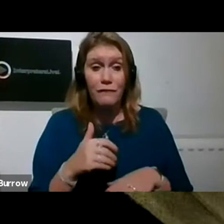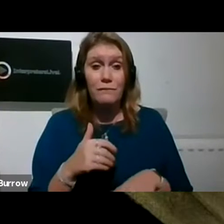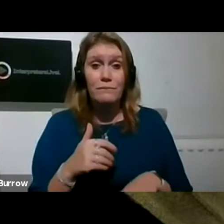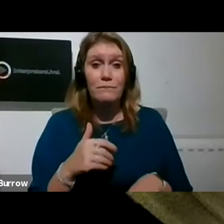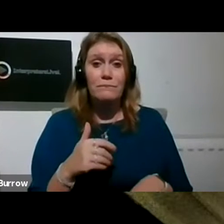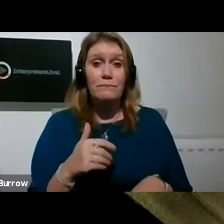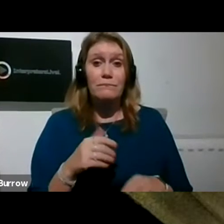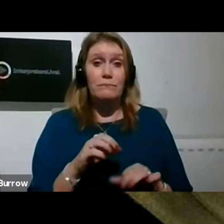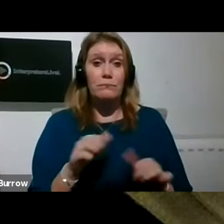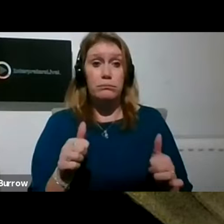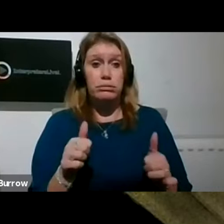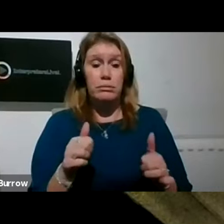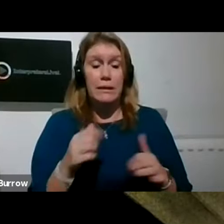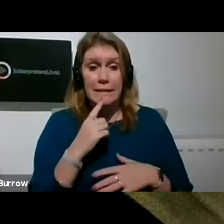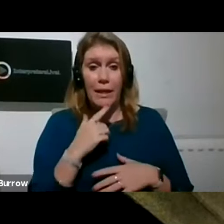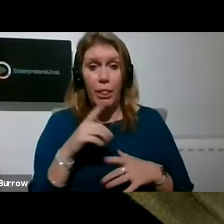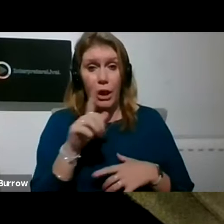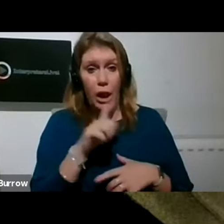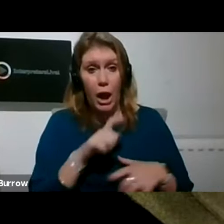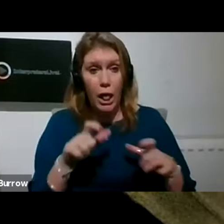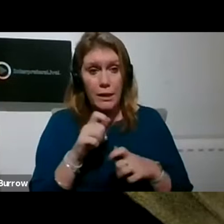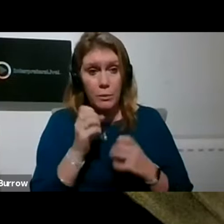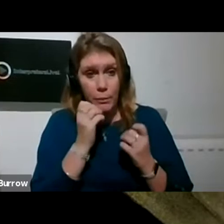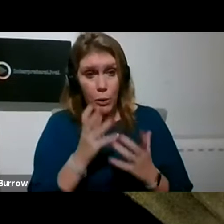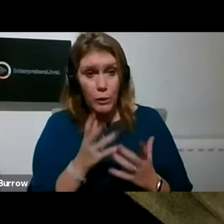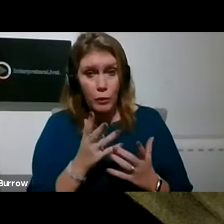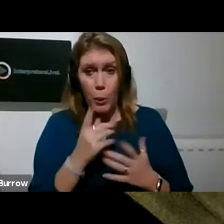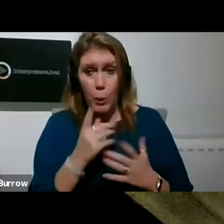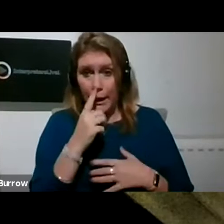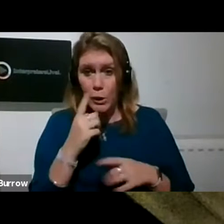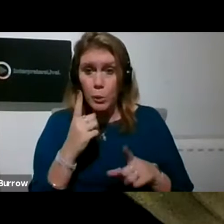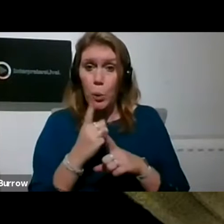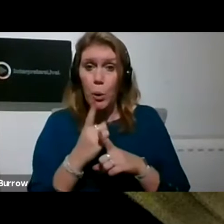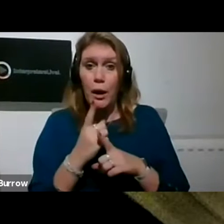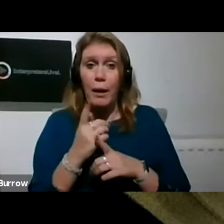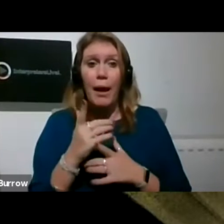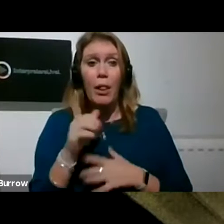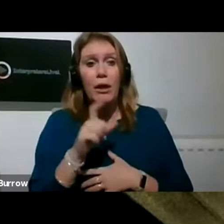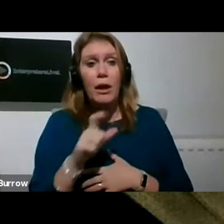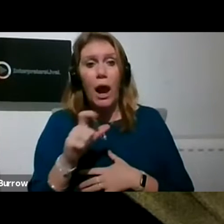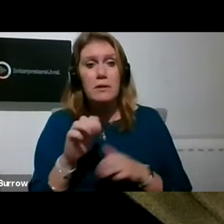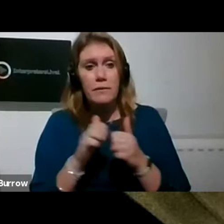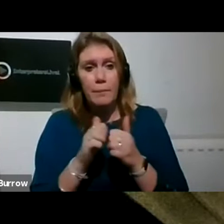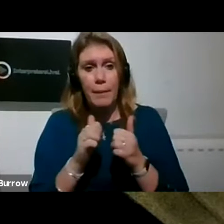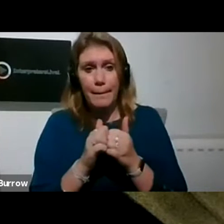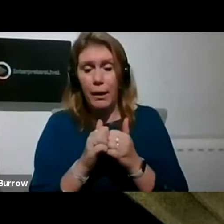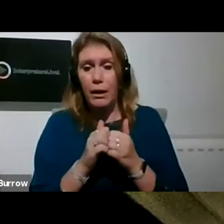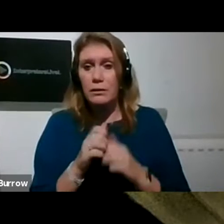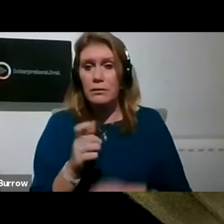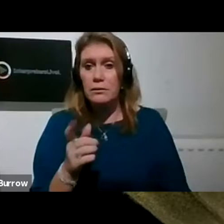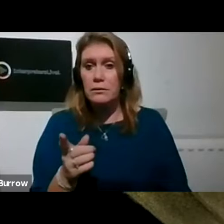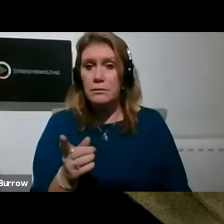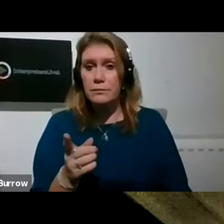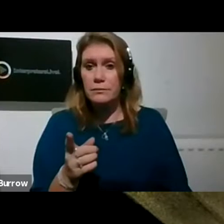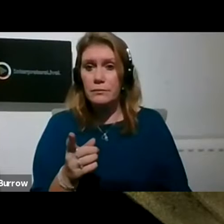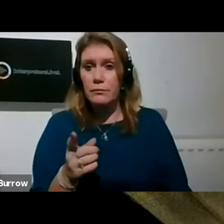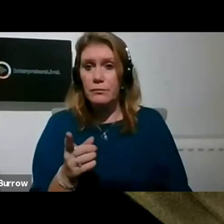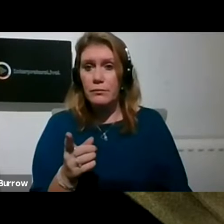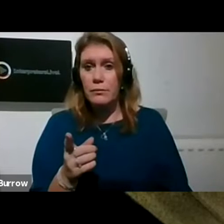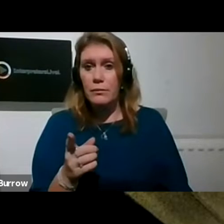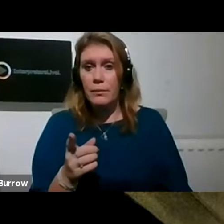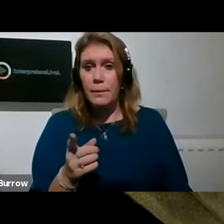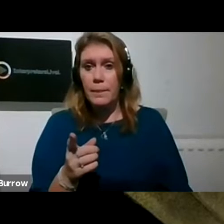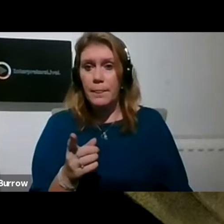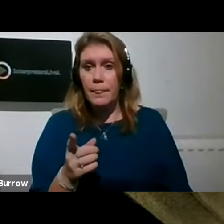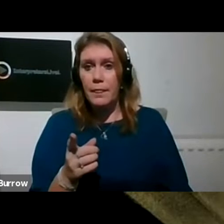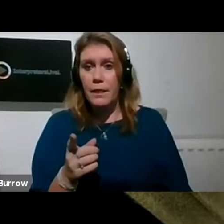them better than I can, but yeah, could you just talk a little bit about the colours of the paper? um, so partly that is